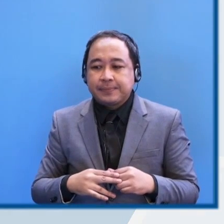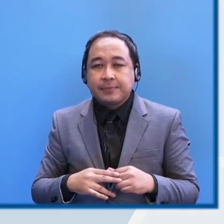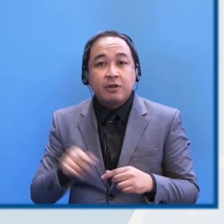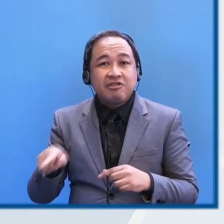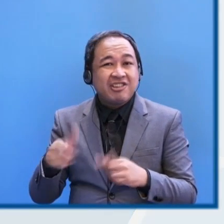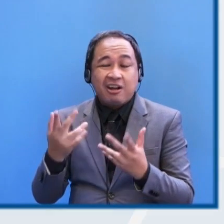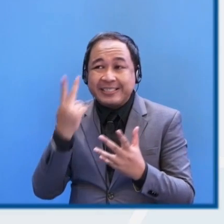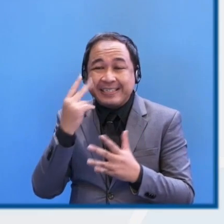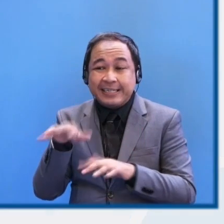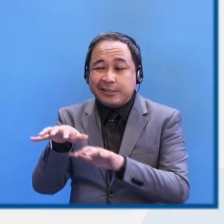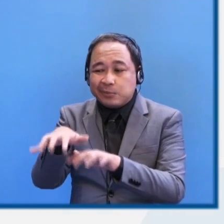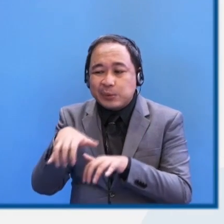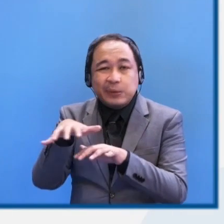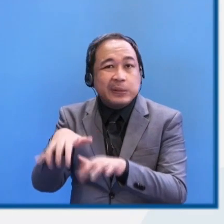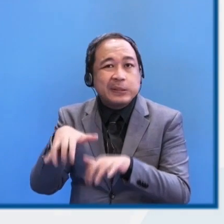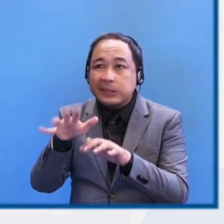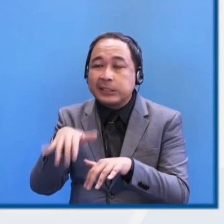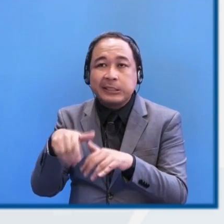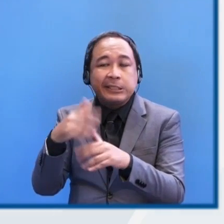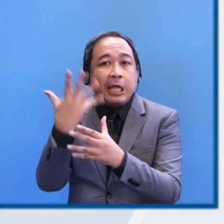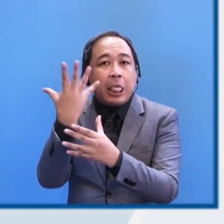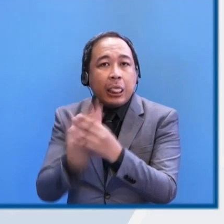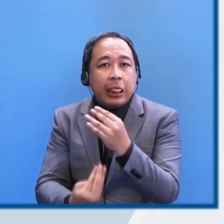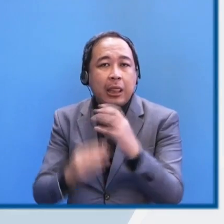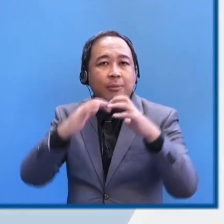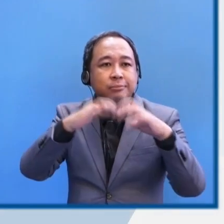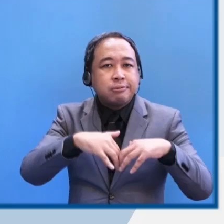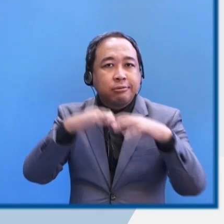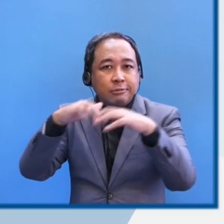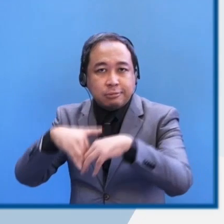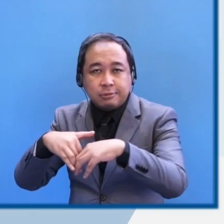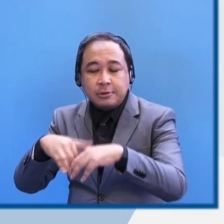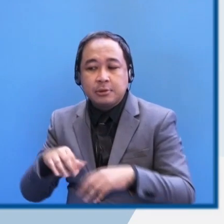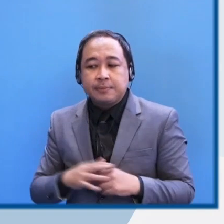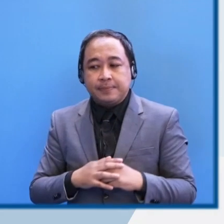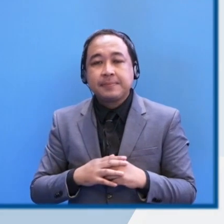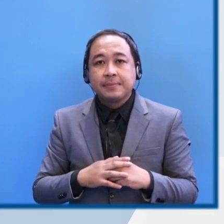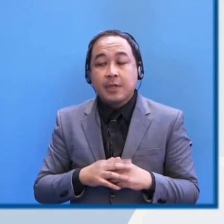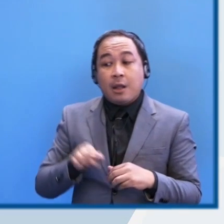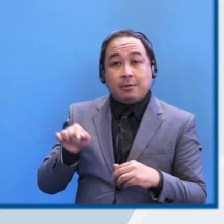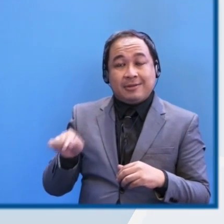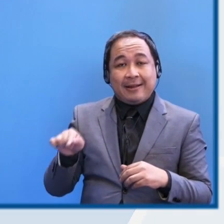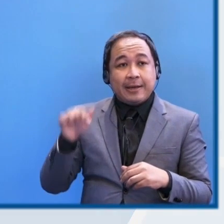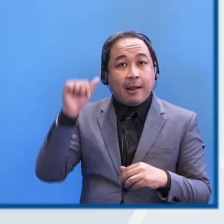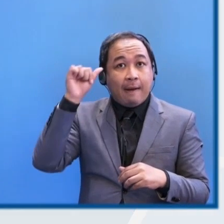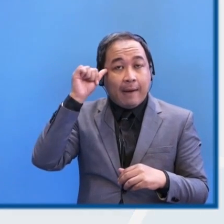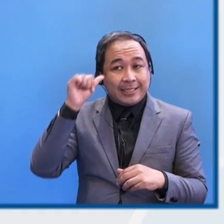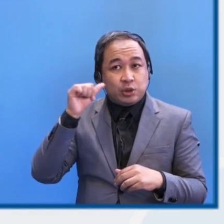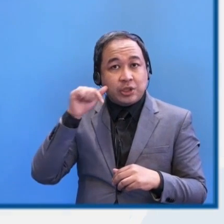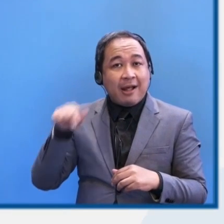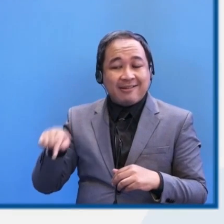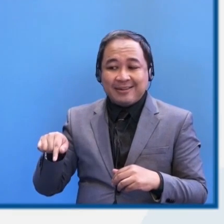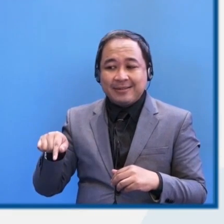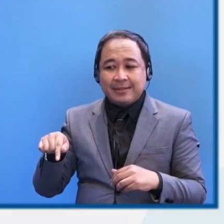Also in Sudan, there are many institutions work in assessment and monitoring risk, like Civil